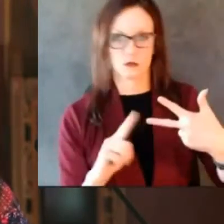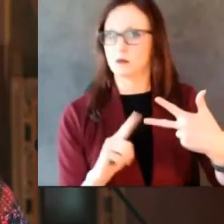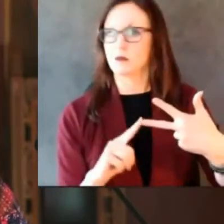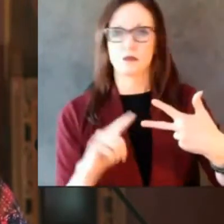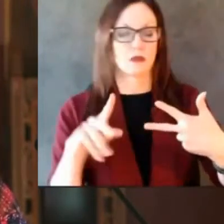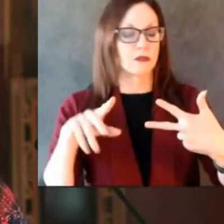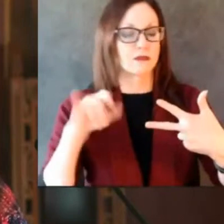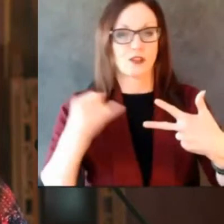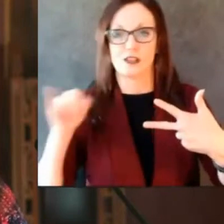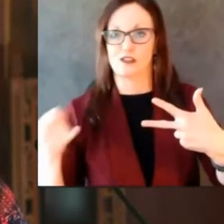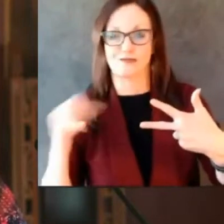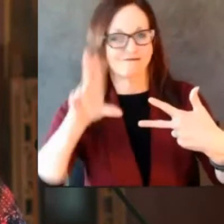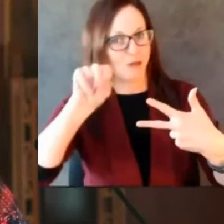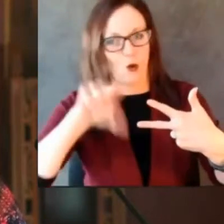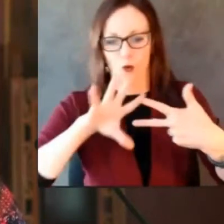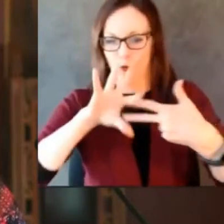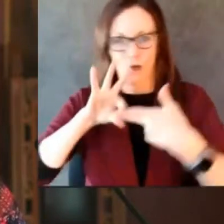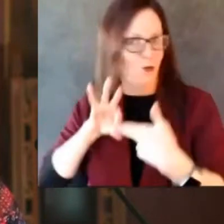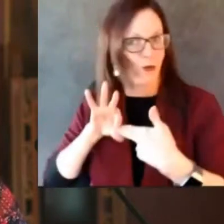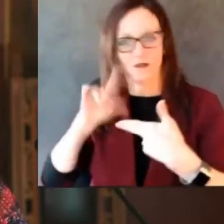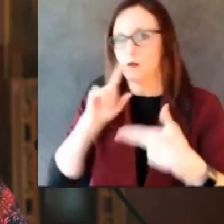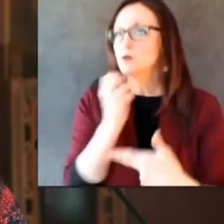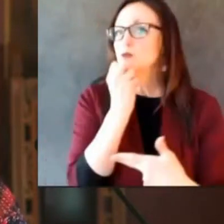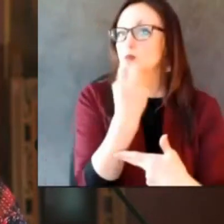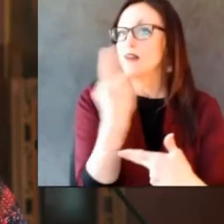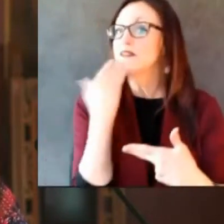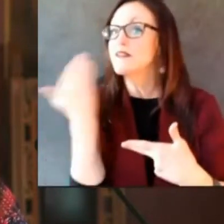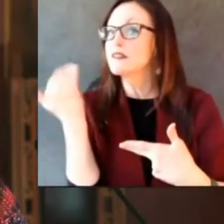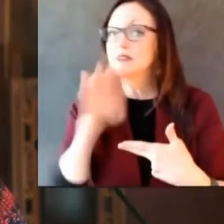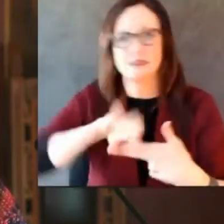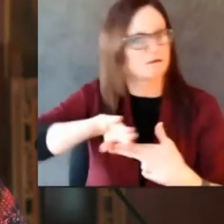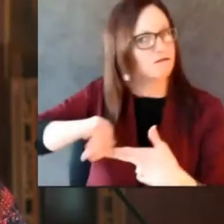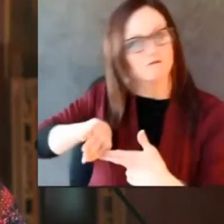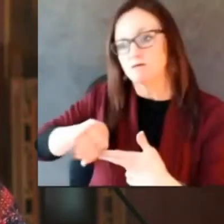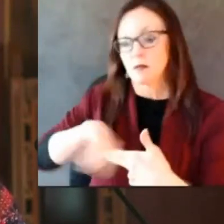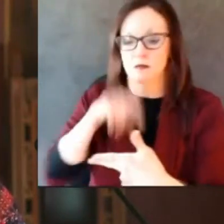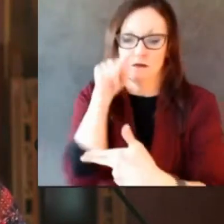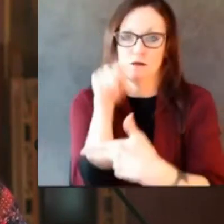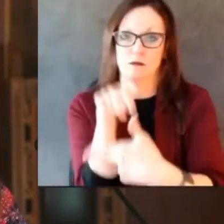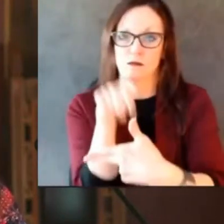vaccines.gov, is a great tool to help you find it. Again, that's go to